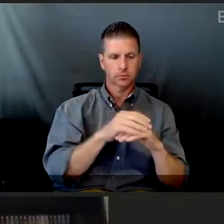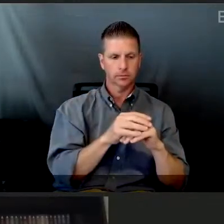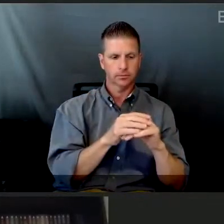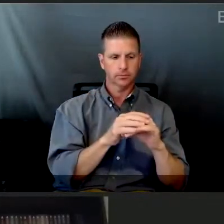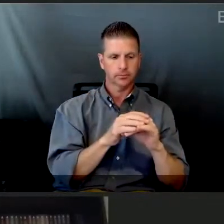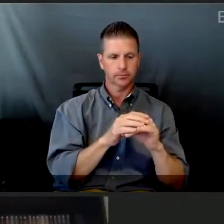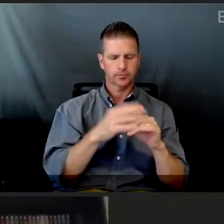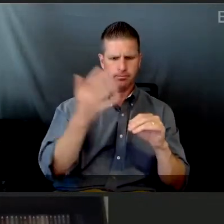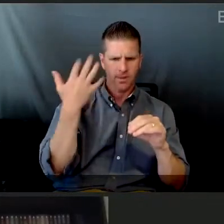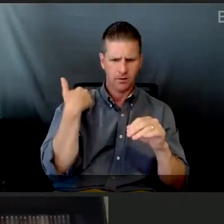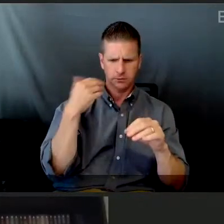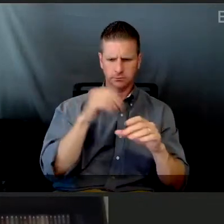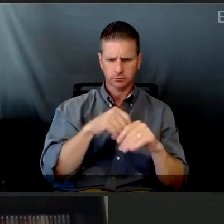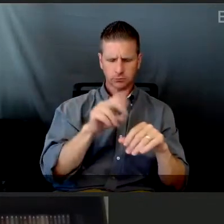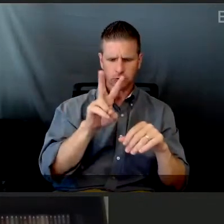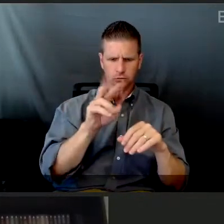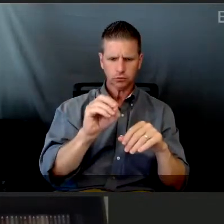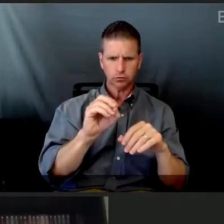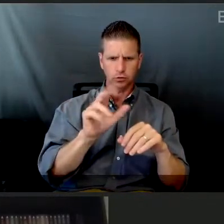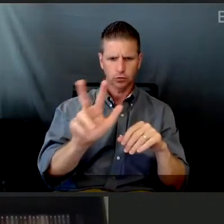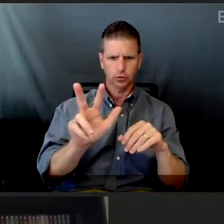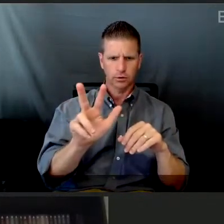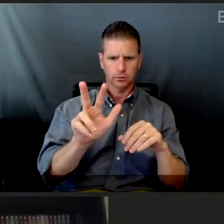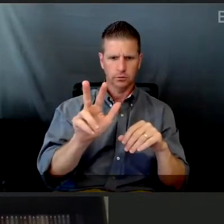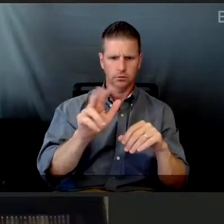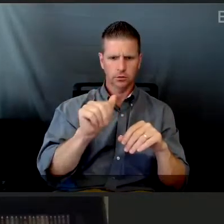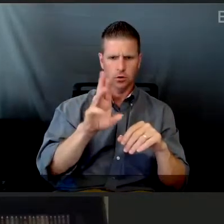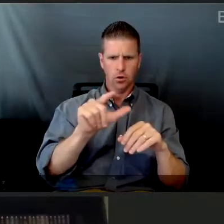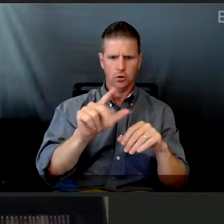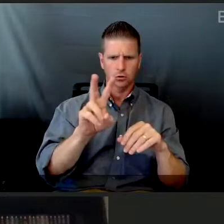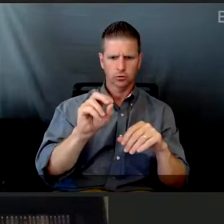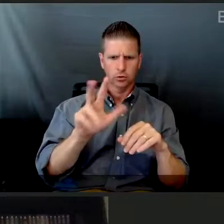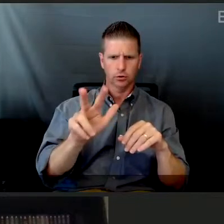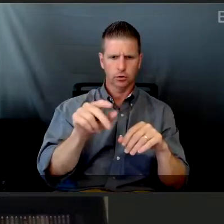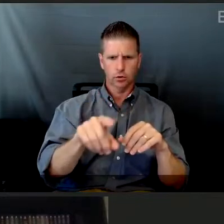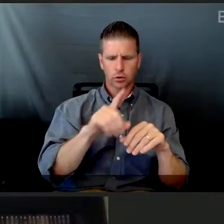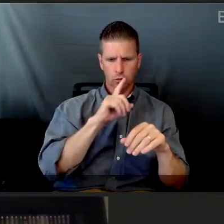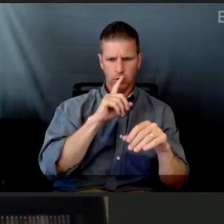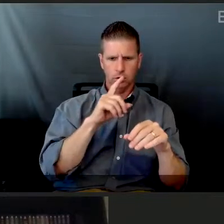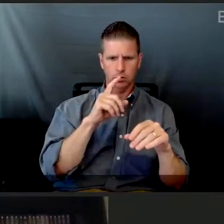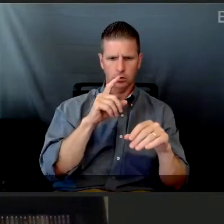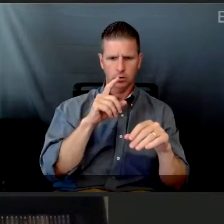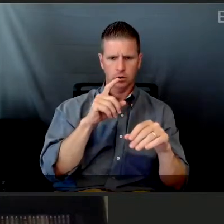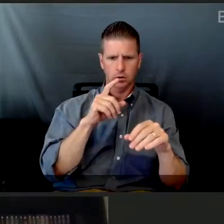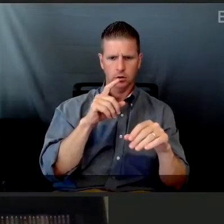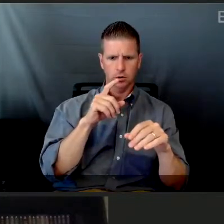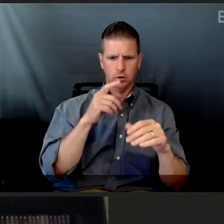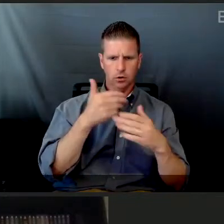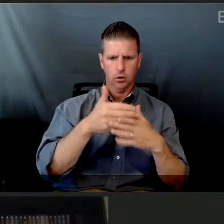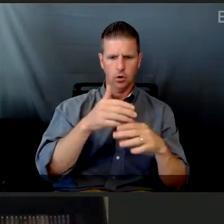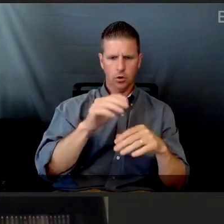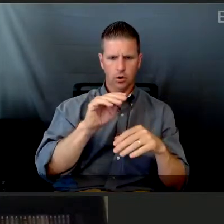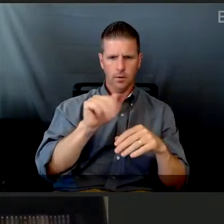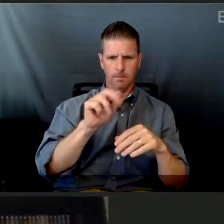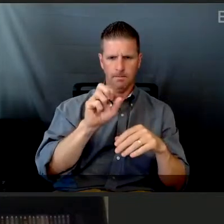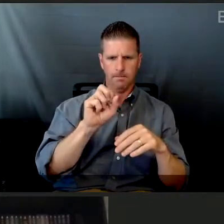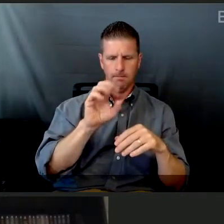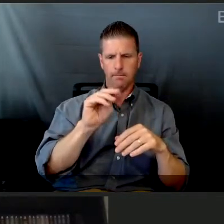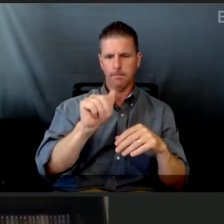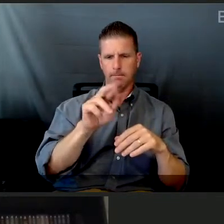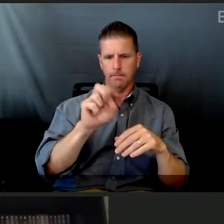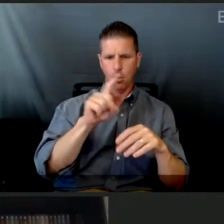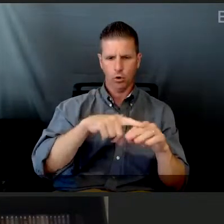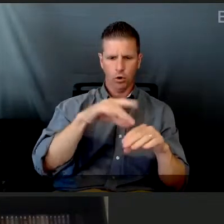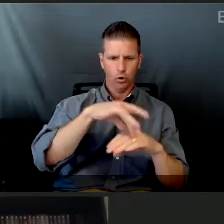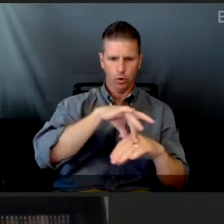Back in 2003, August of 2003, there was a very close approach of Mars to the Earth, one of the